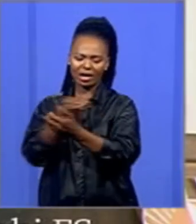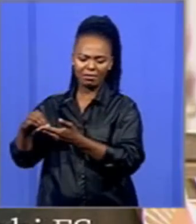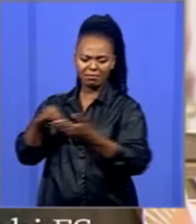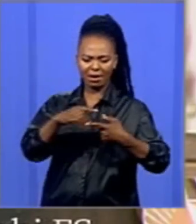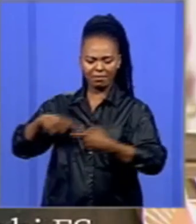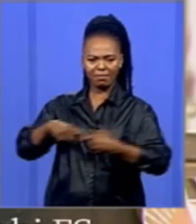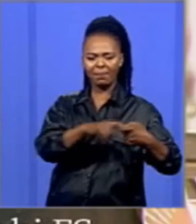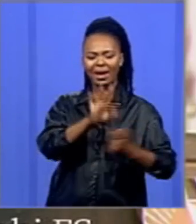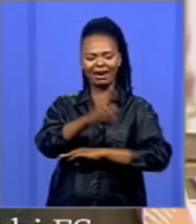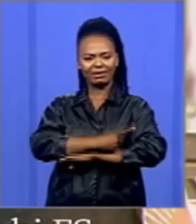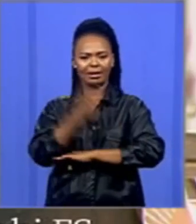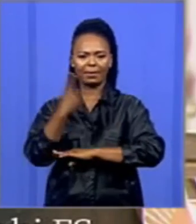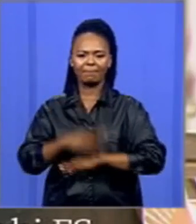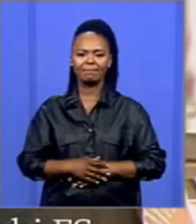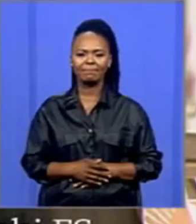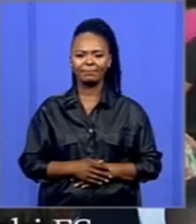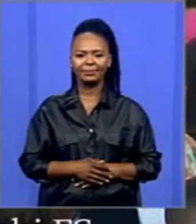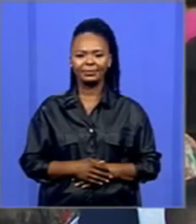day.